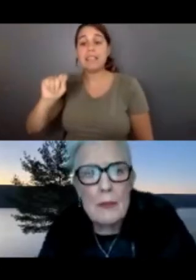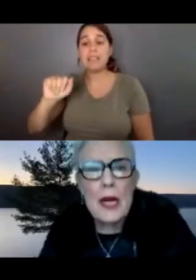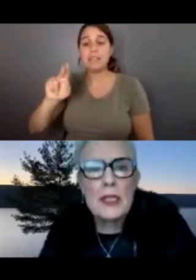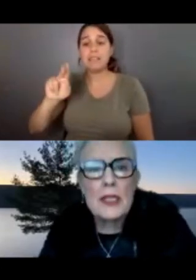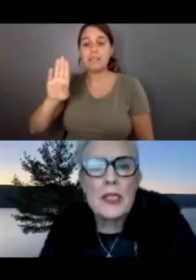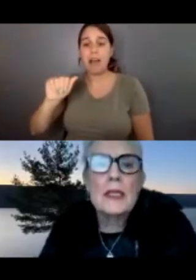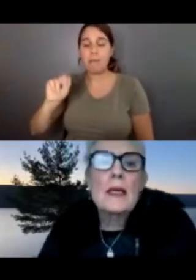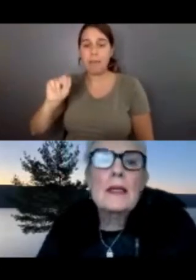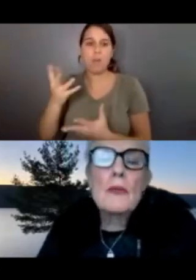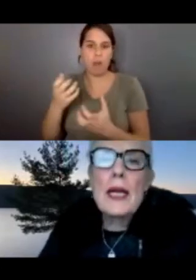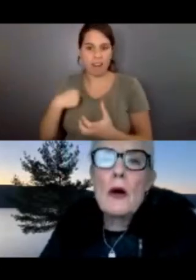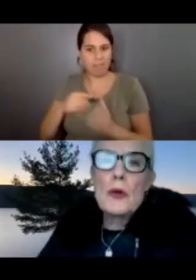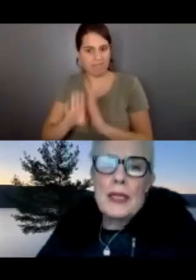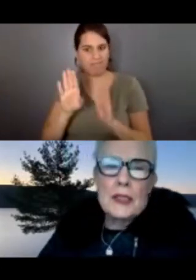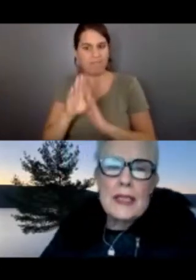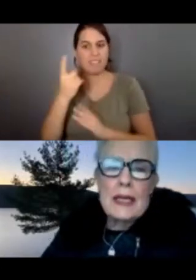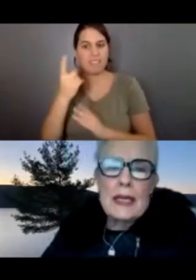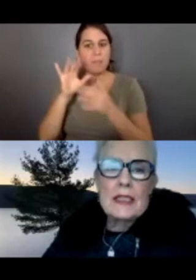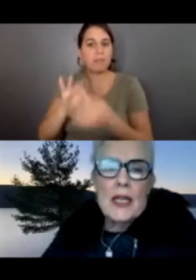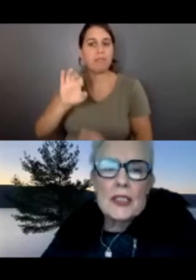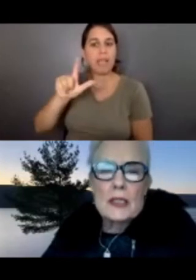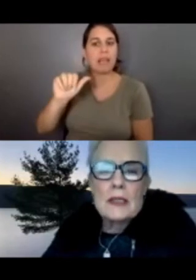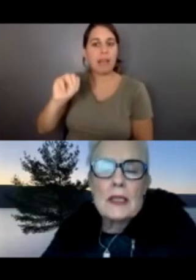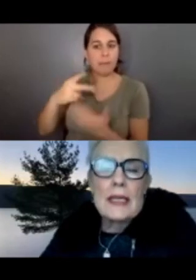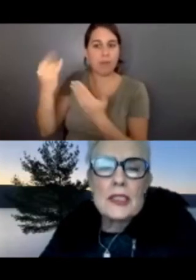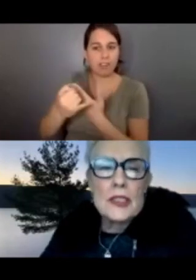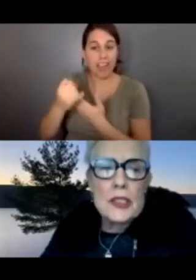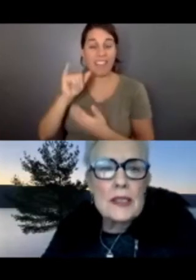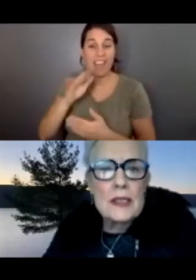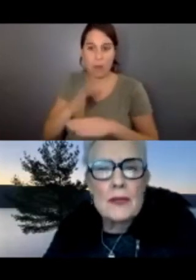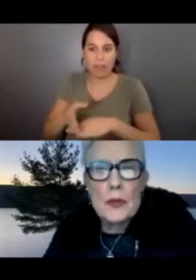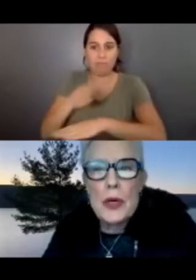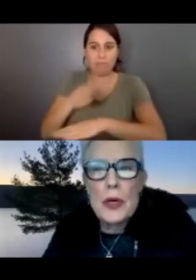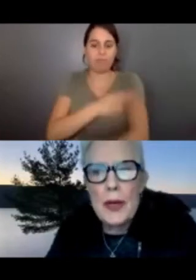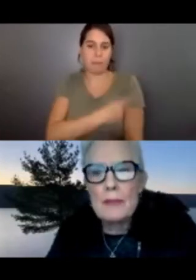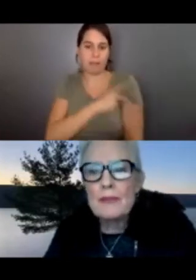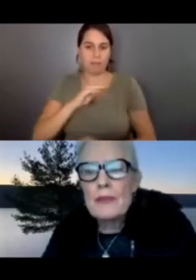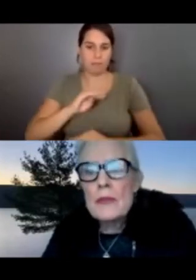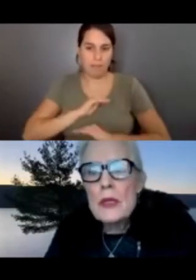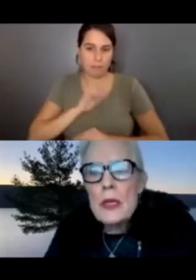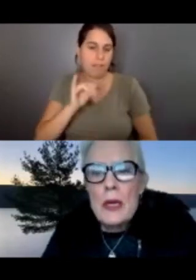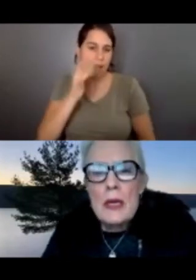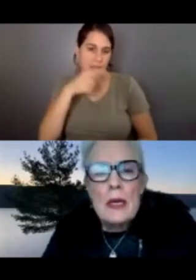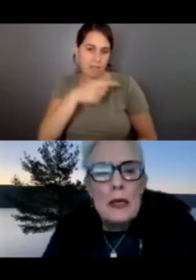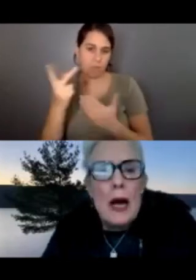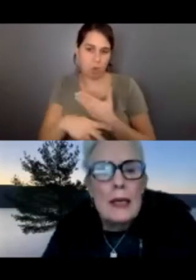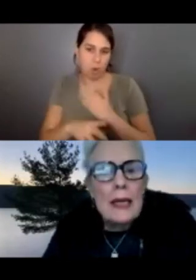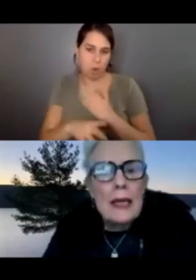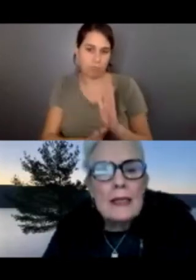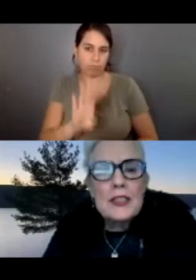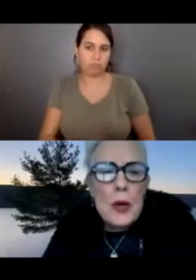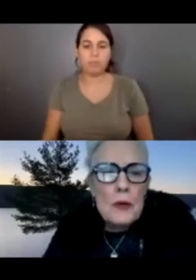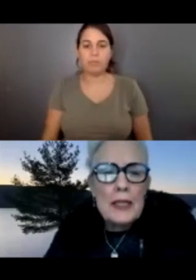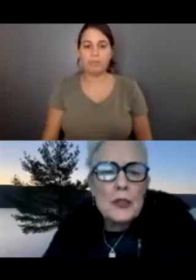ELAM project that would help with patient satisfaction. And that's the genesis of the program. I like